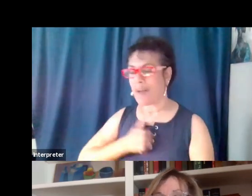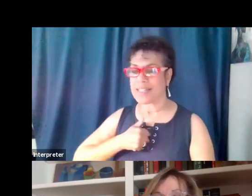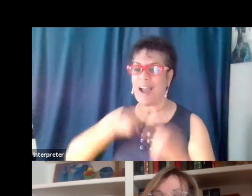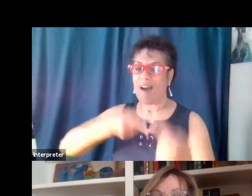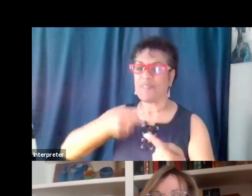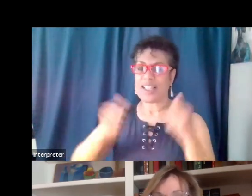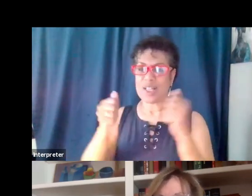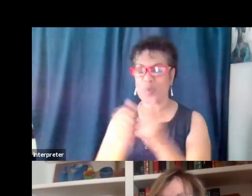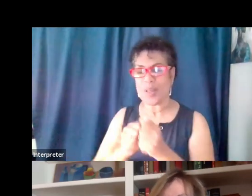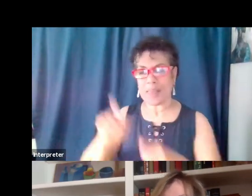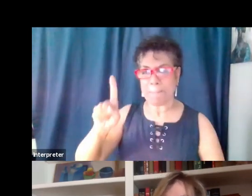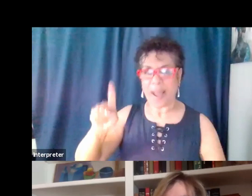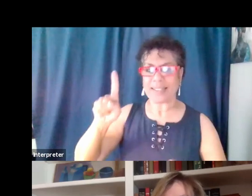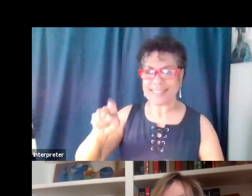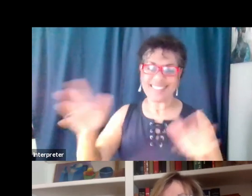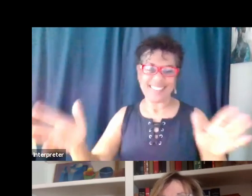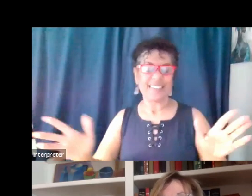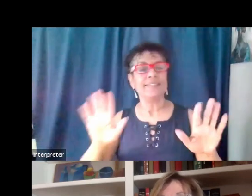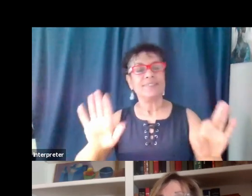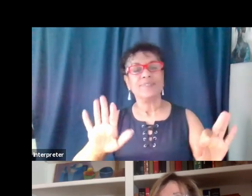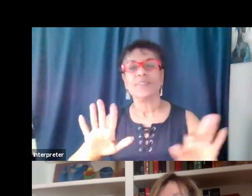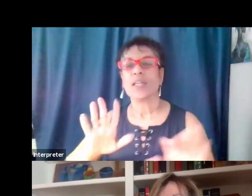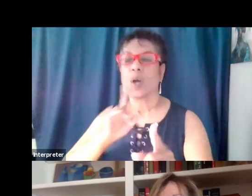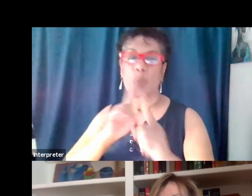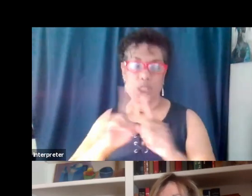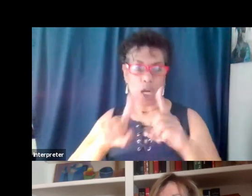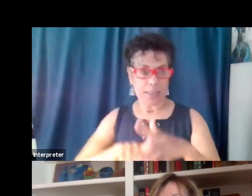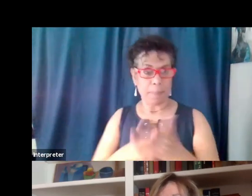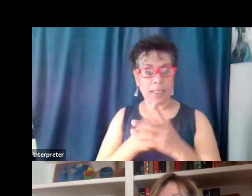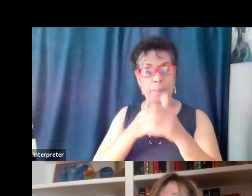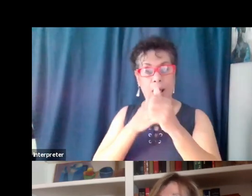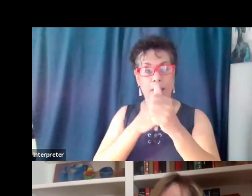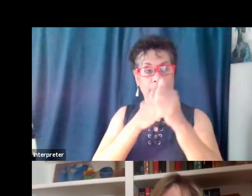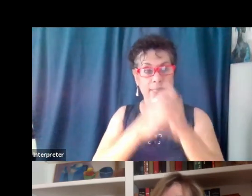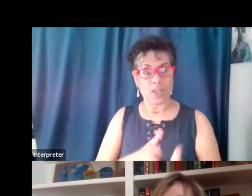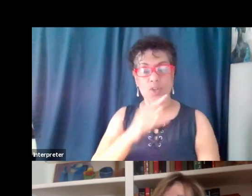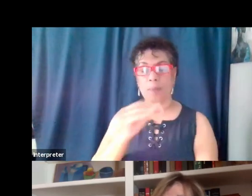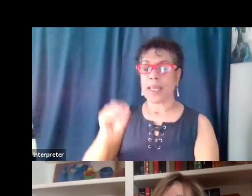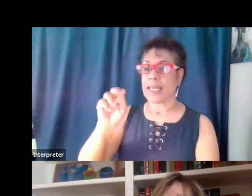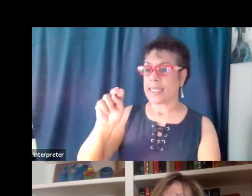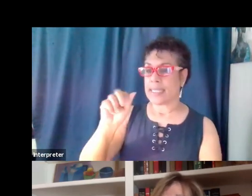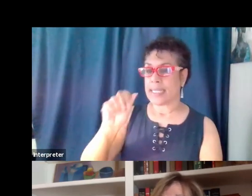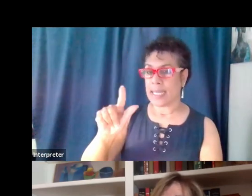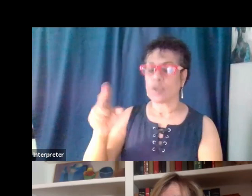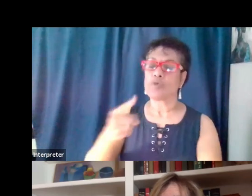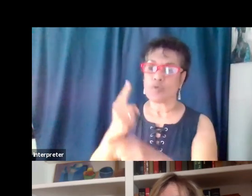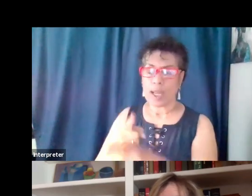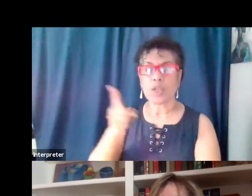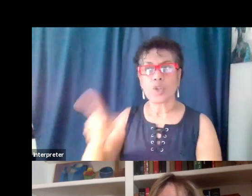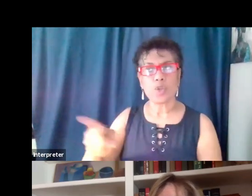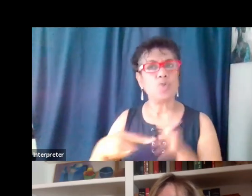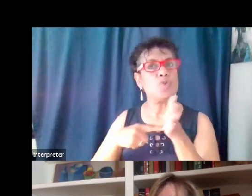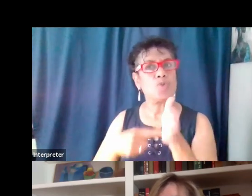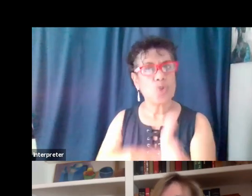controller. we talked at the beginning about leadership, and Neil, leadership is exactly what you